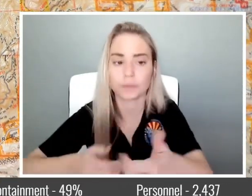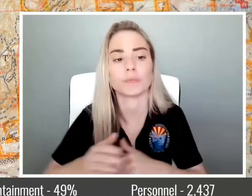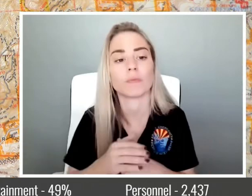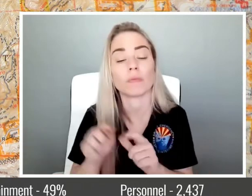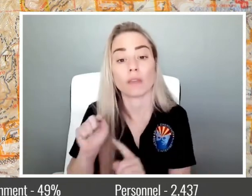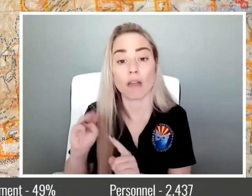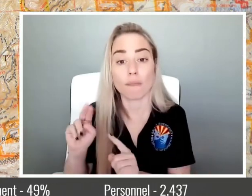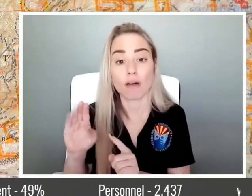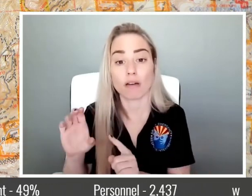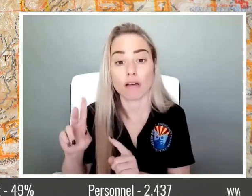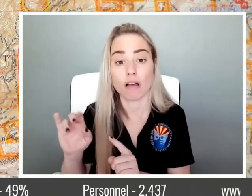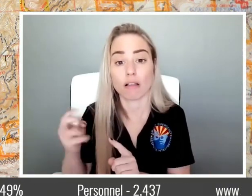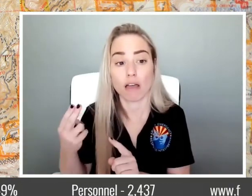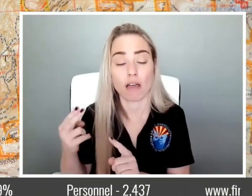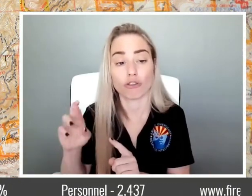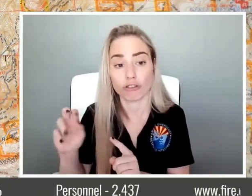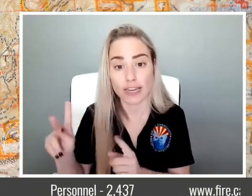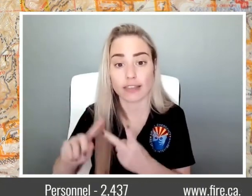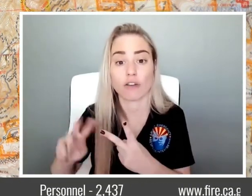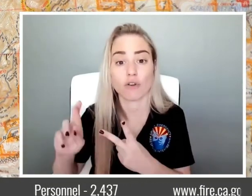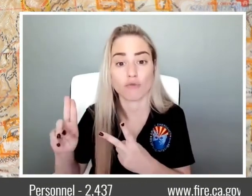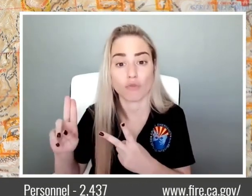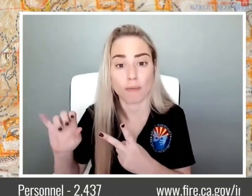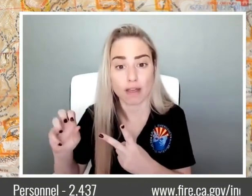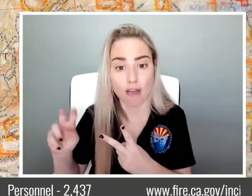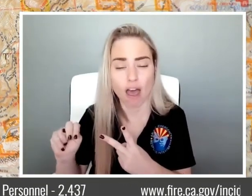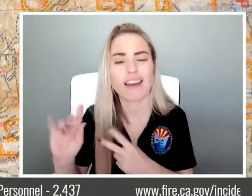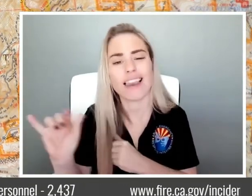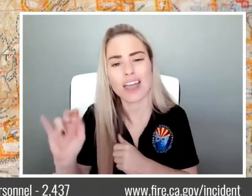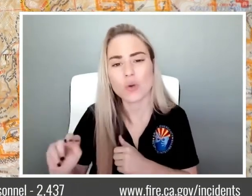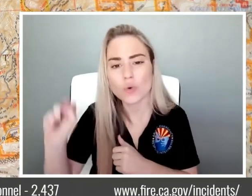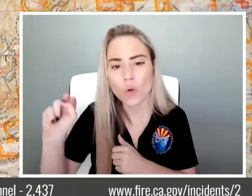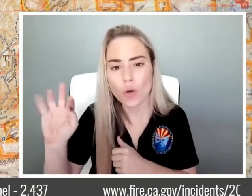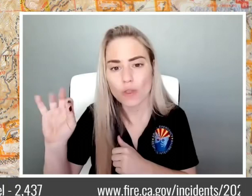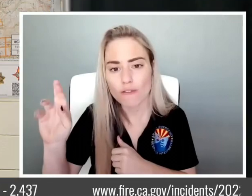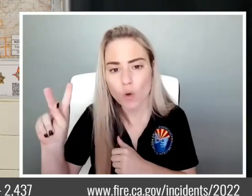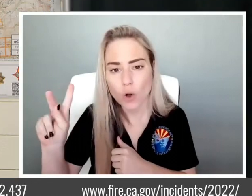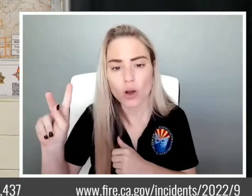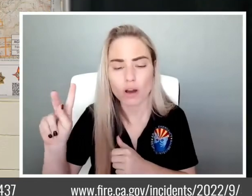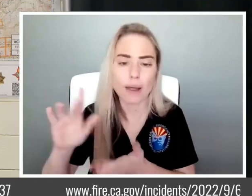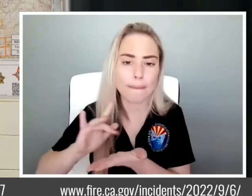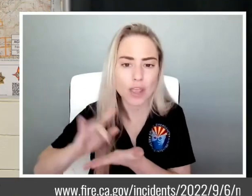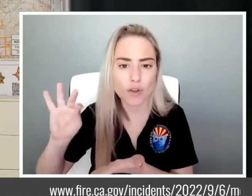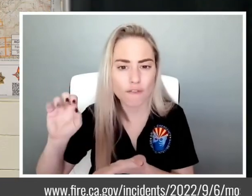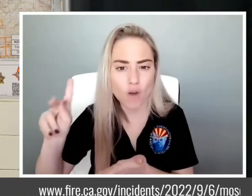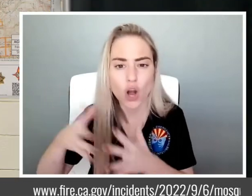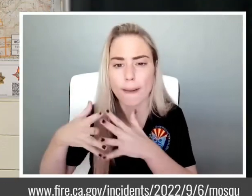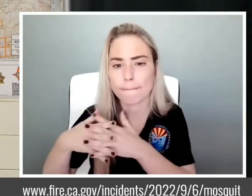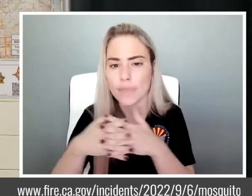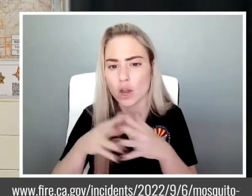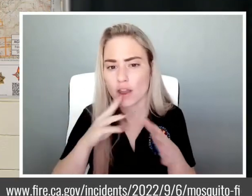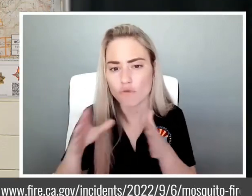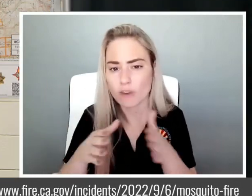Creek. And then when you get to the Rubicon, it's kind of like the North Fork of the Middle Fork of the American River.